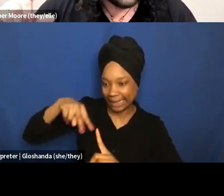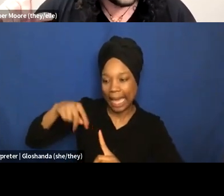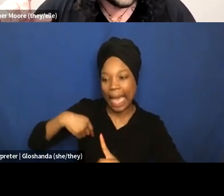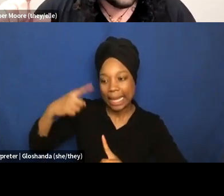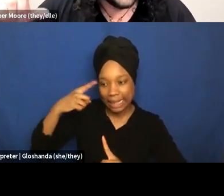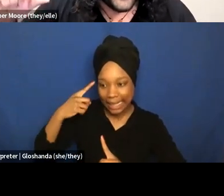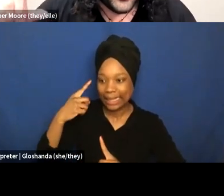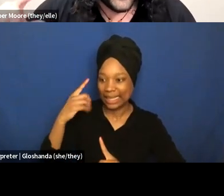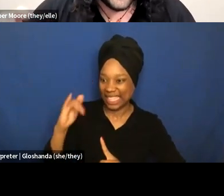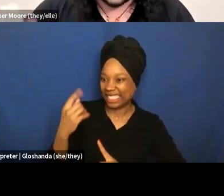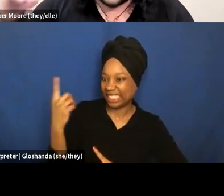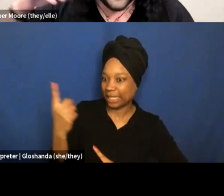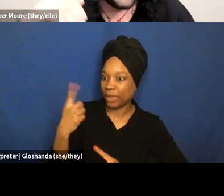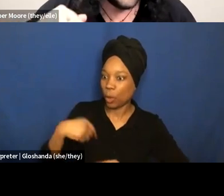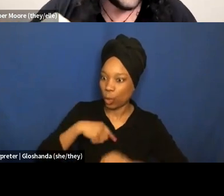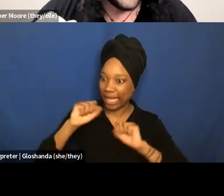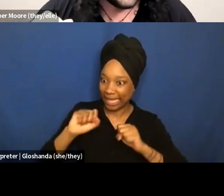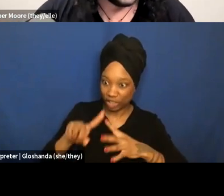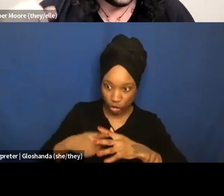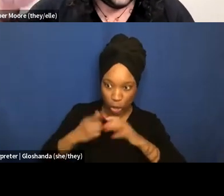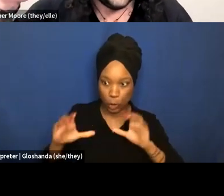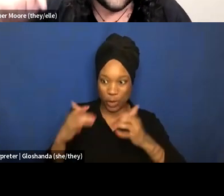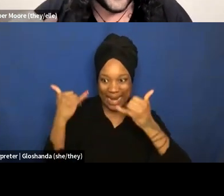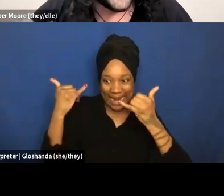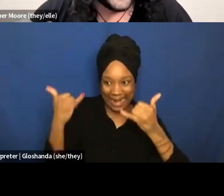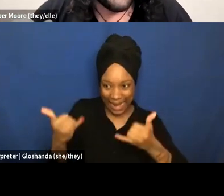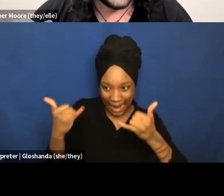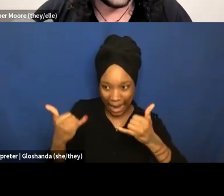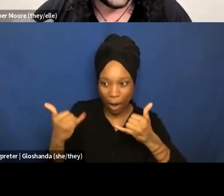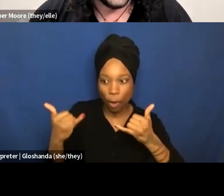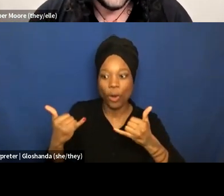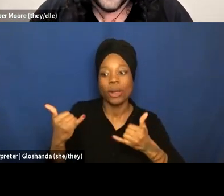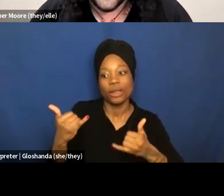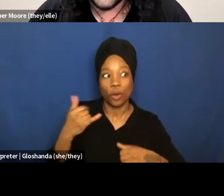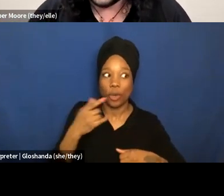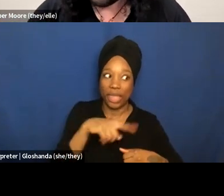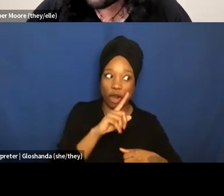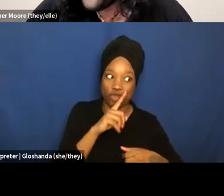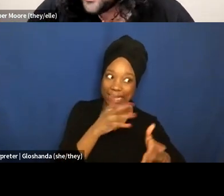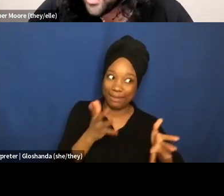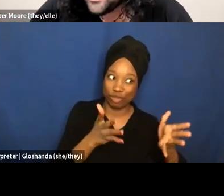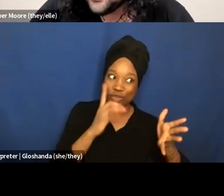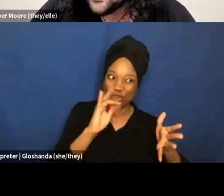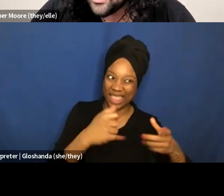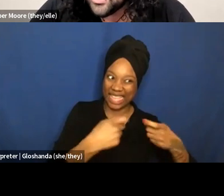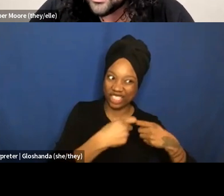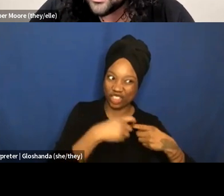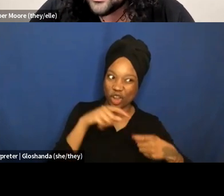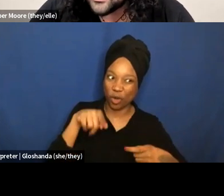tangible advocacy we could start doing, now is the time because they're really trying to push for it. I